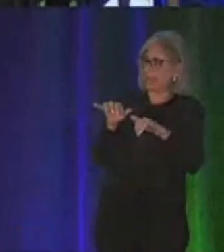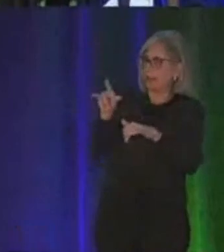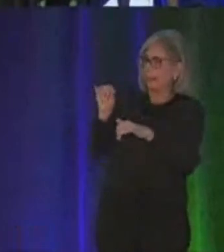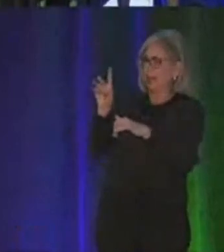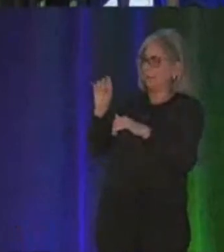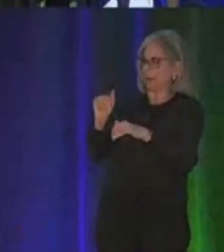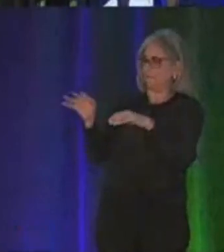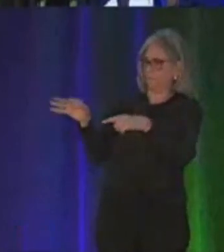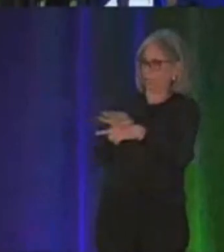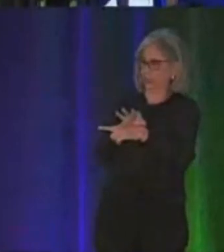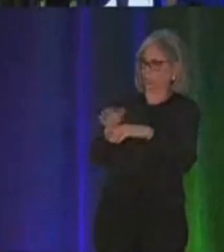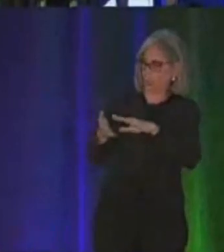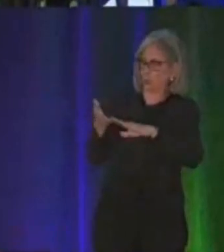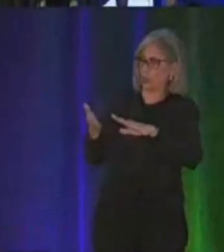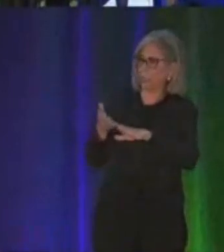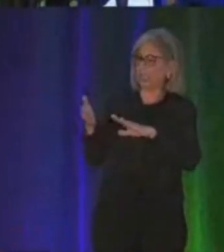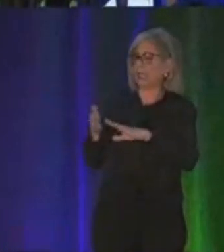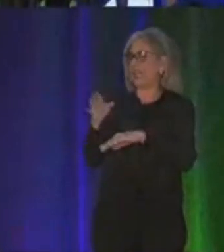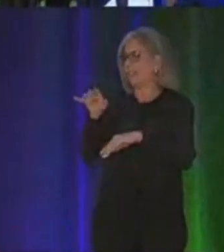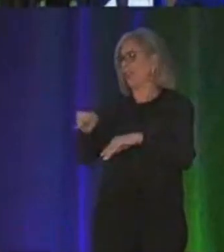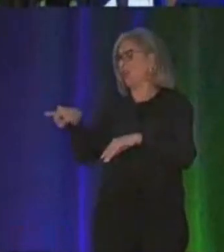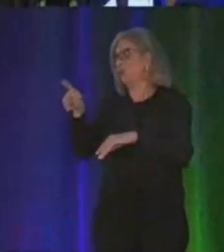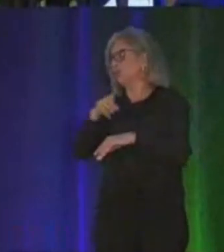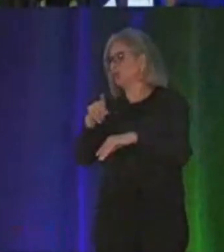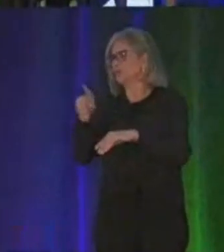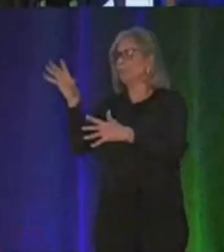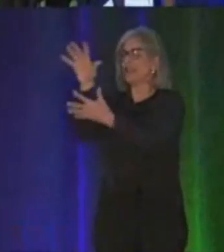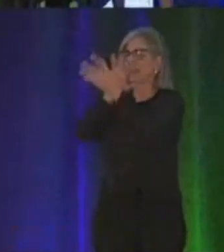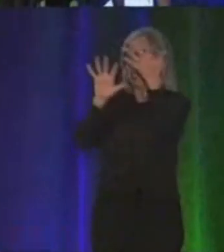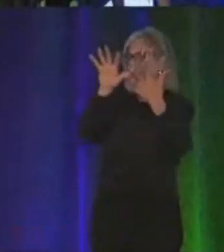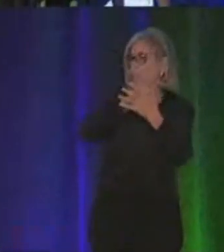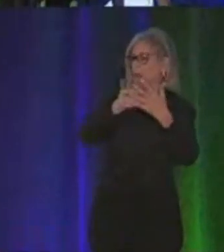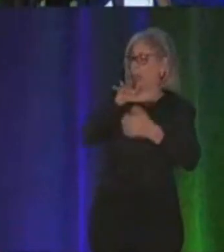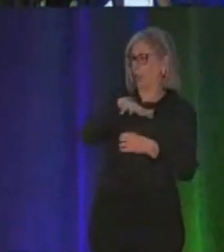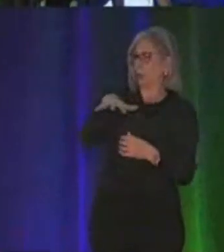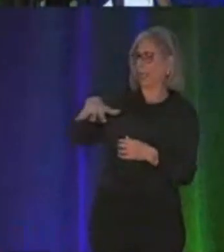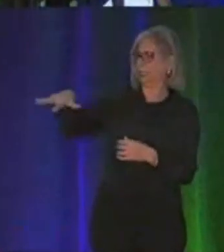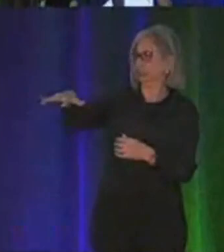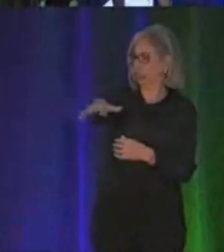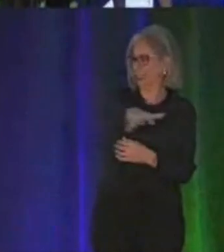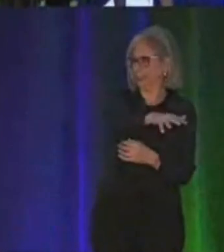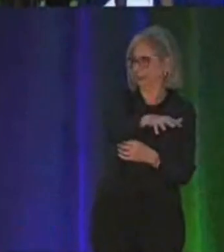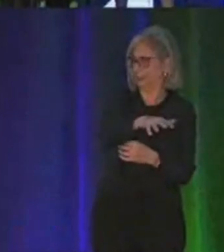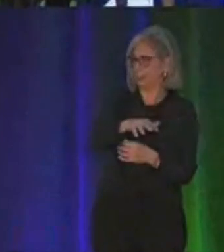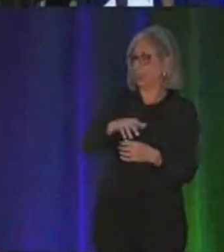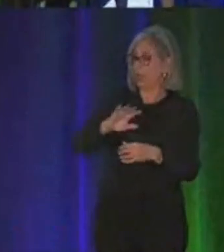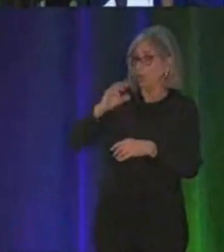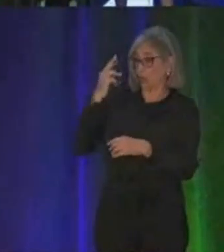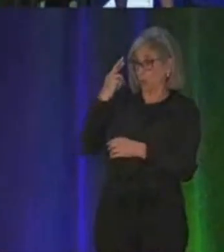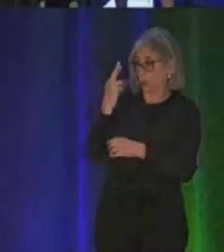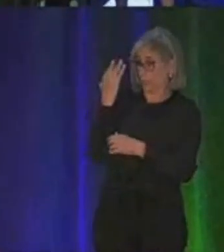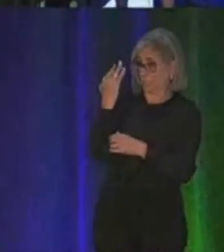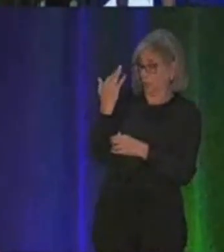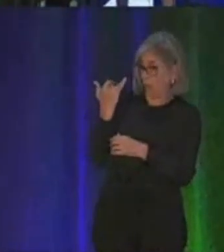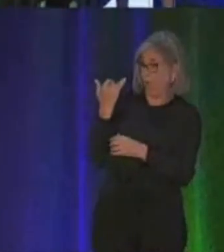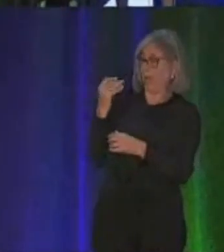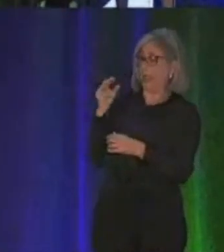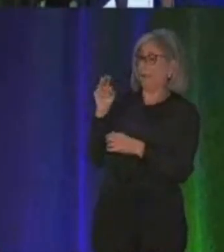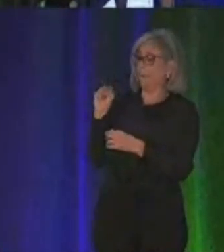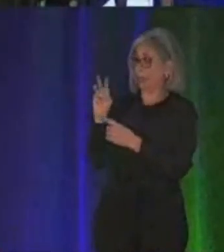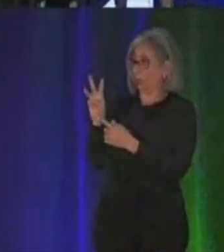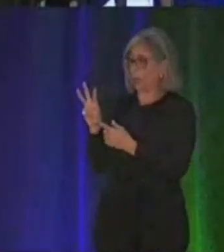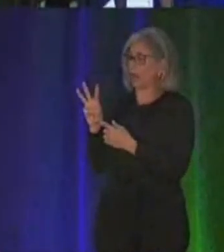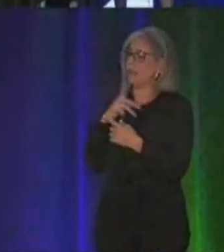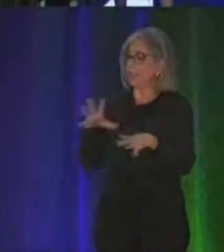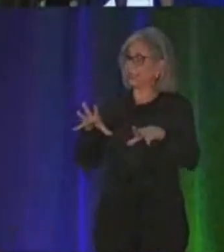in those like hyper-geographic CloudFront locations. So the reason we run middleware there is because they intercept